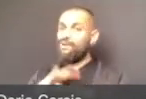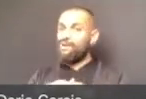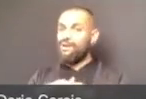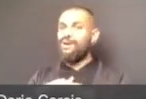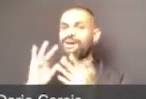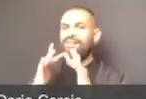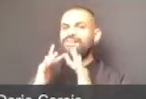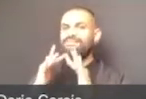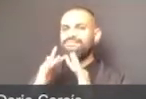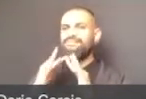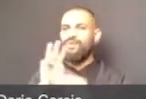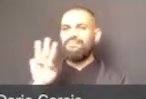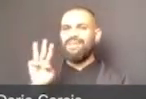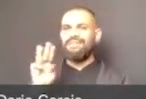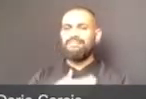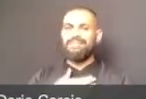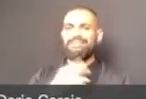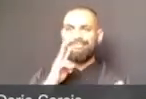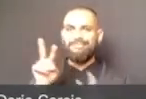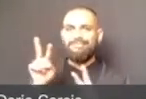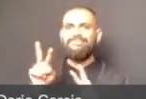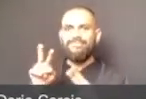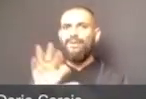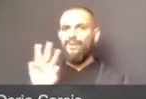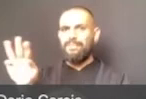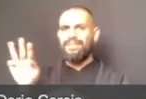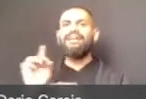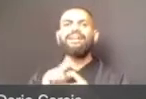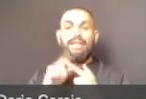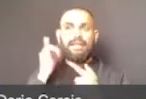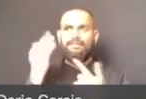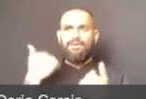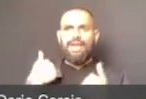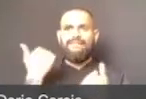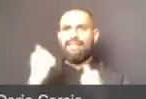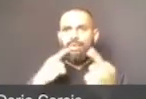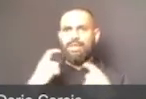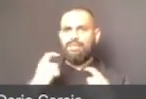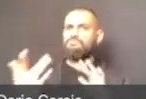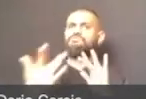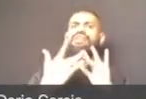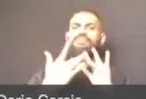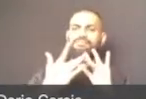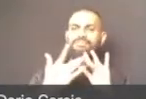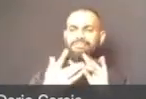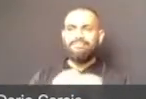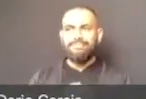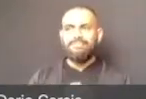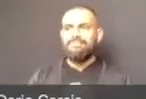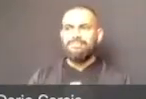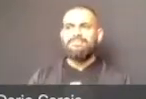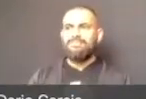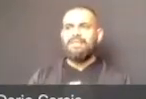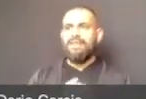So please look us up. And if there's any questions along the way, please reach out. No question is too simple